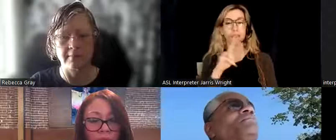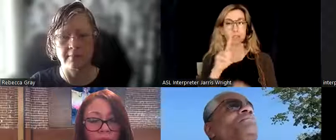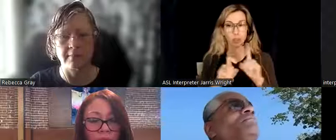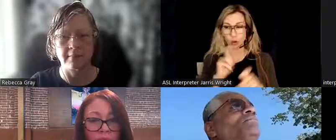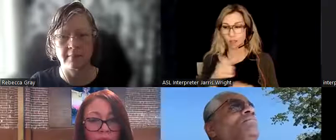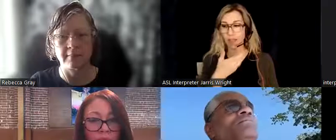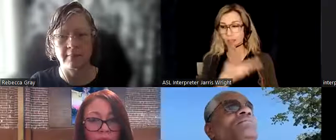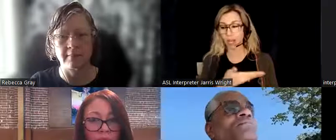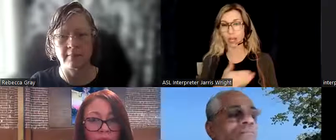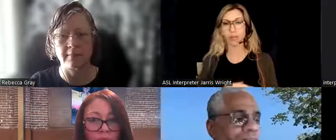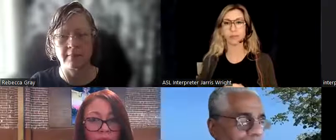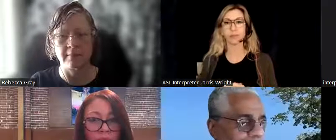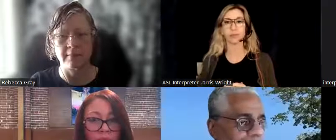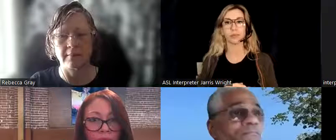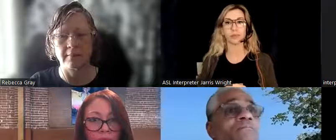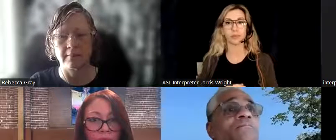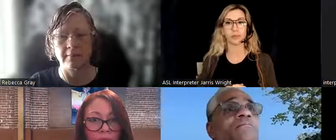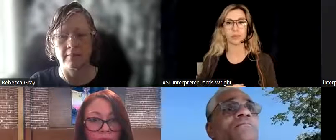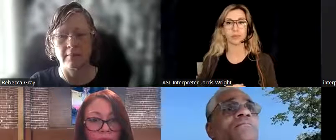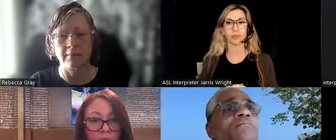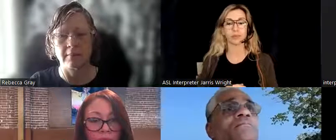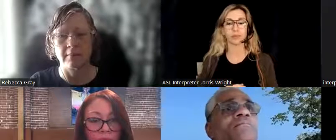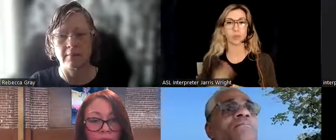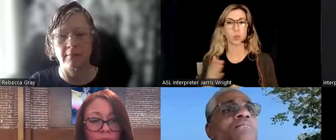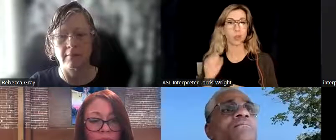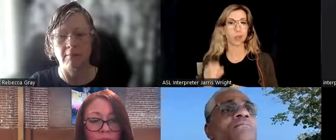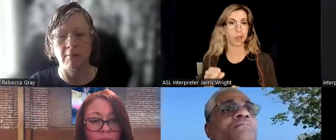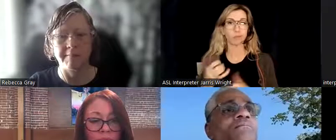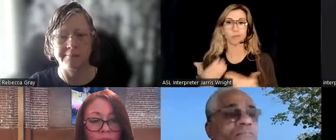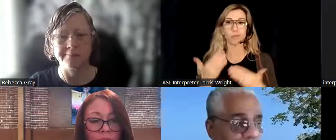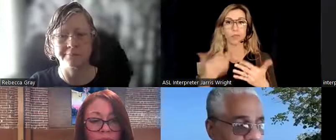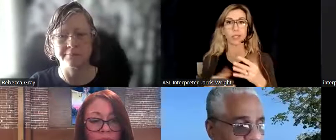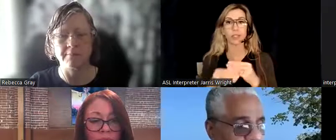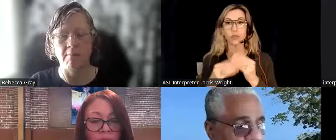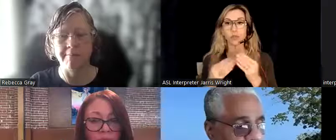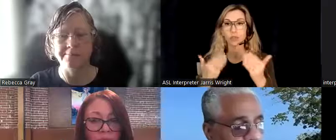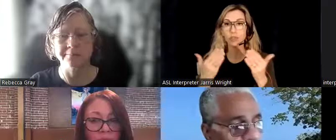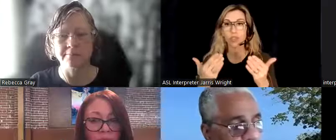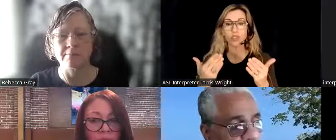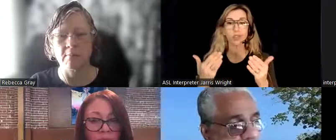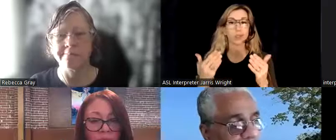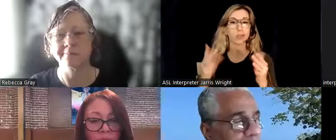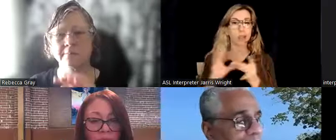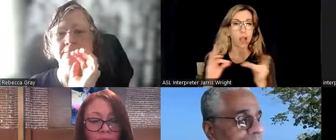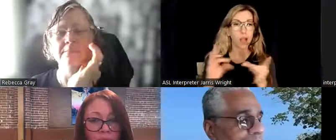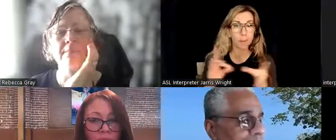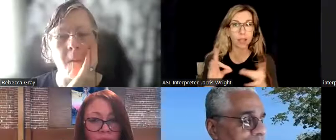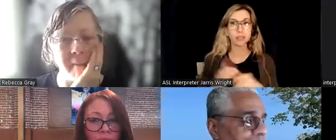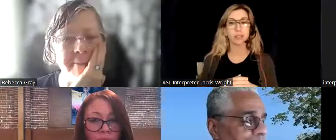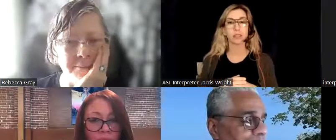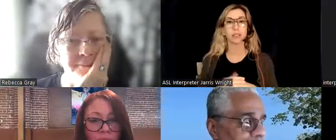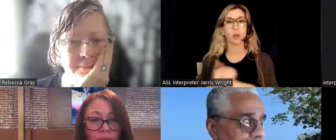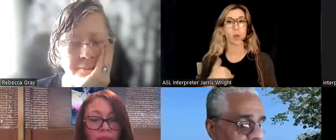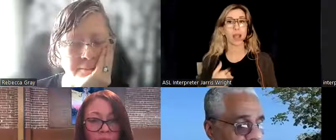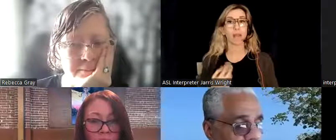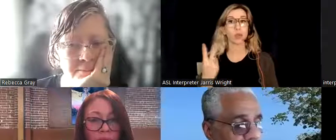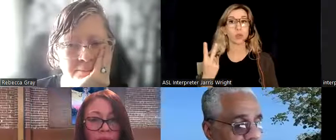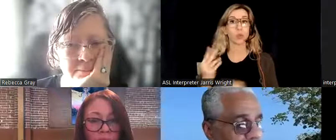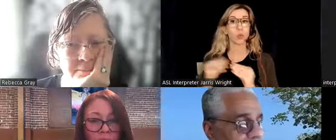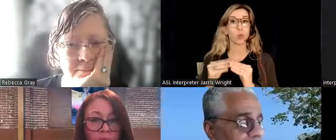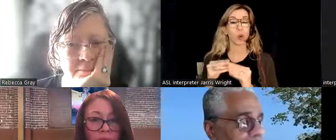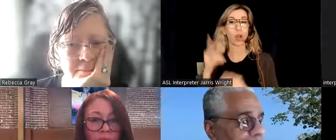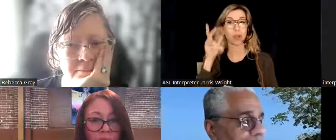you can make additional suggestions or comments. And we do have 2 more listening sessions coming